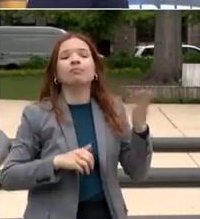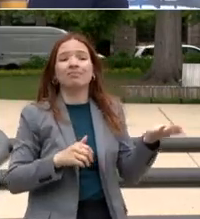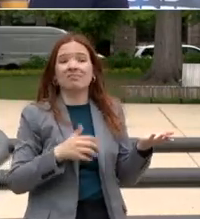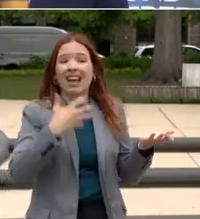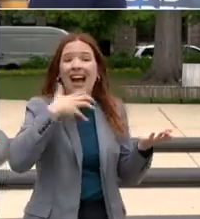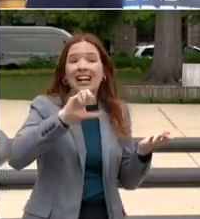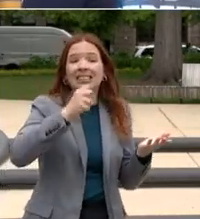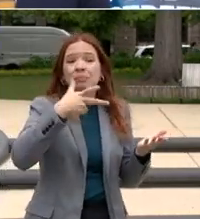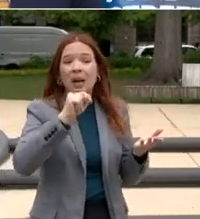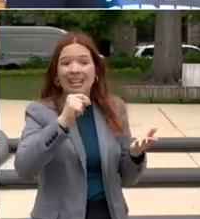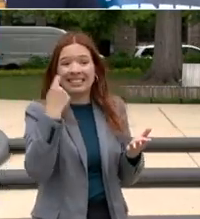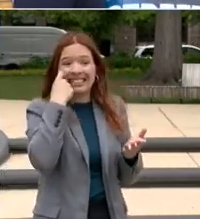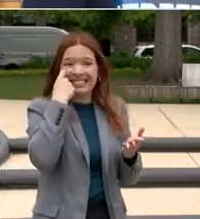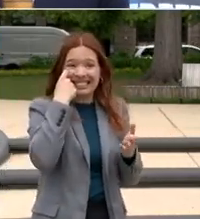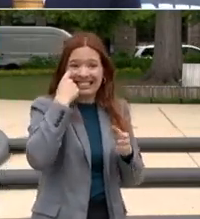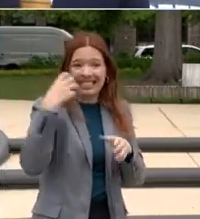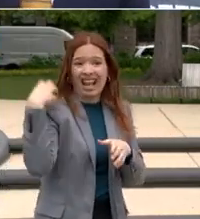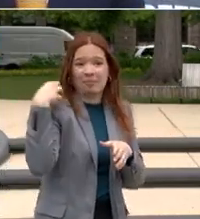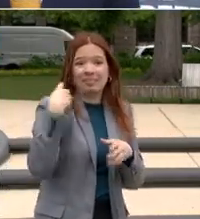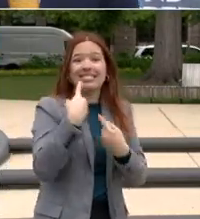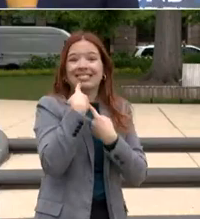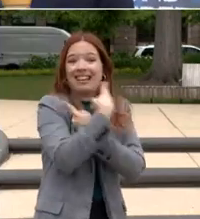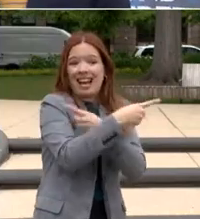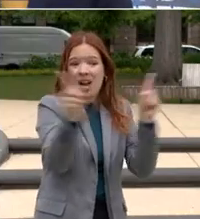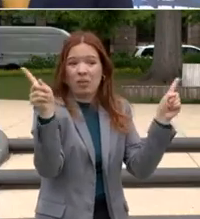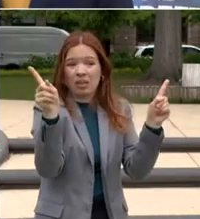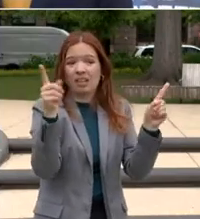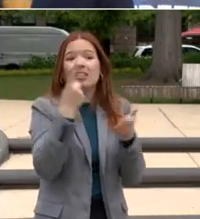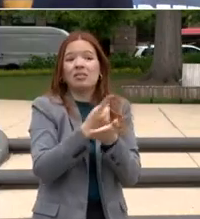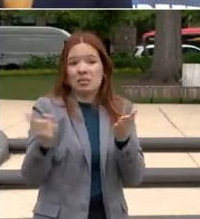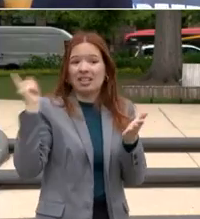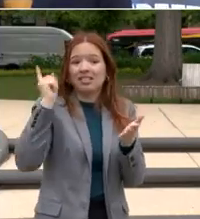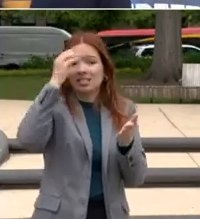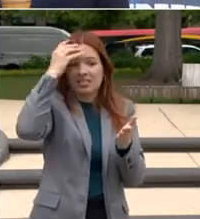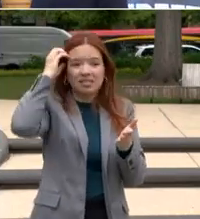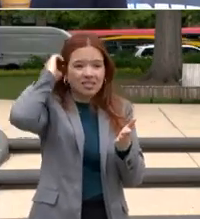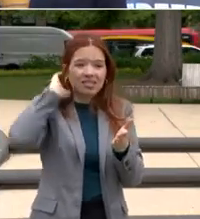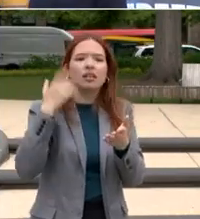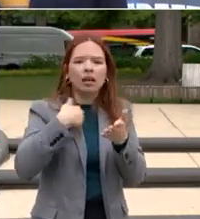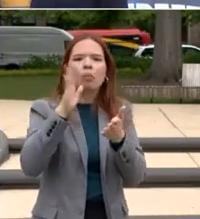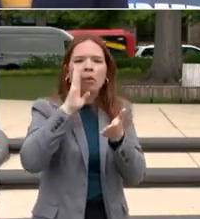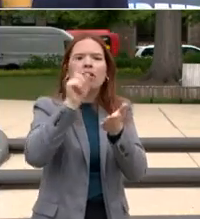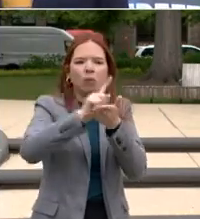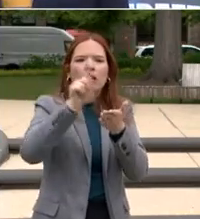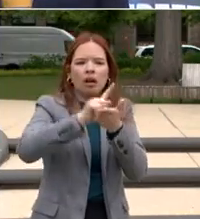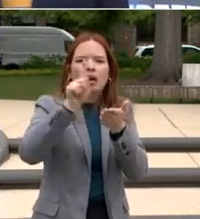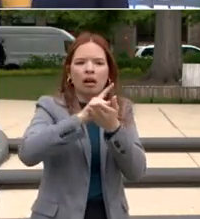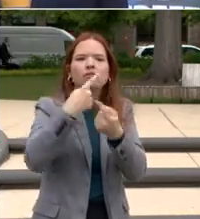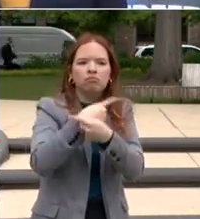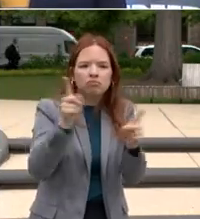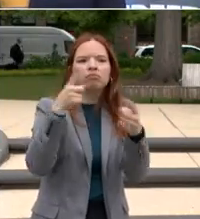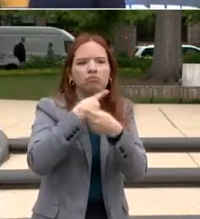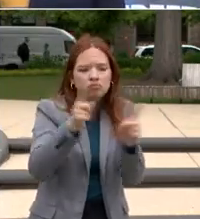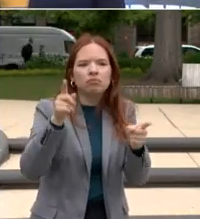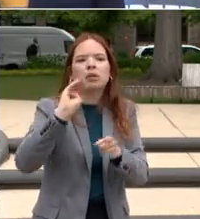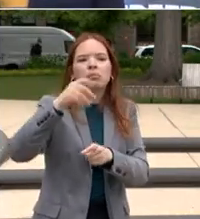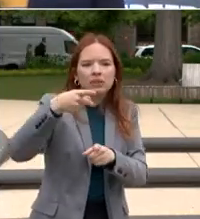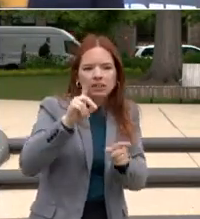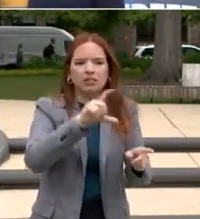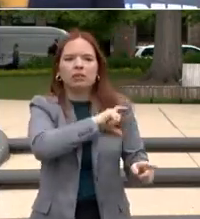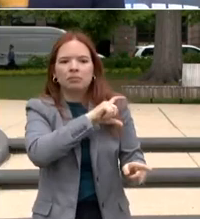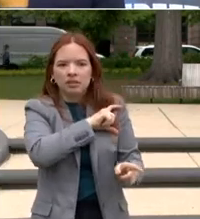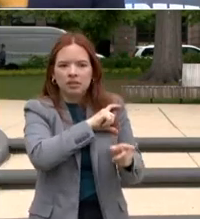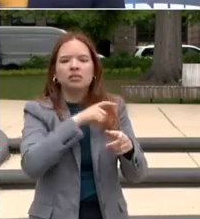chief announced next week and that I will weekly go over with MPD, those areas